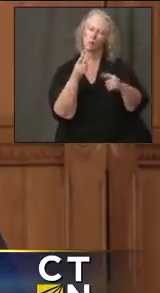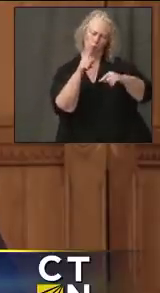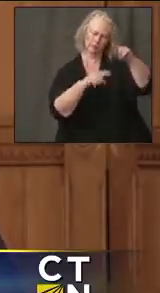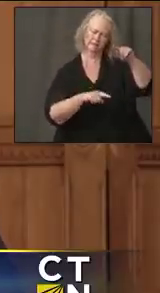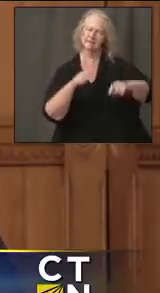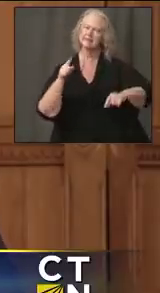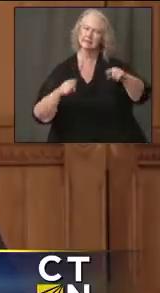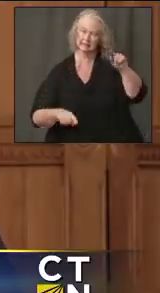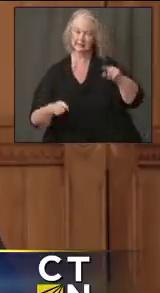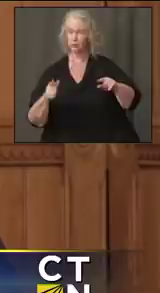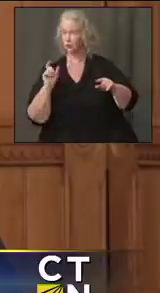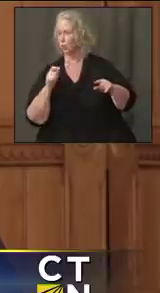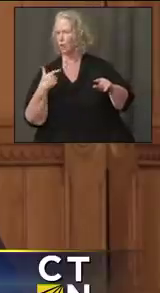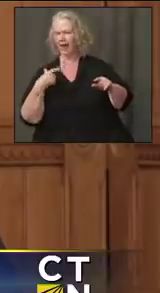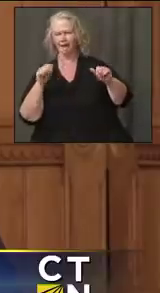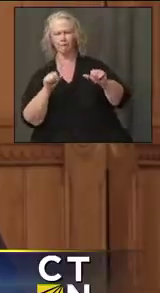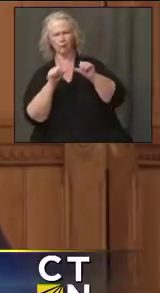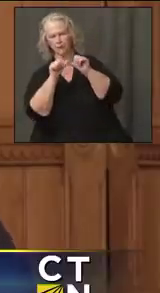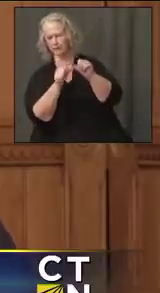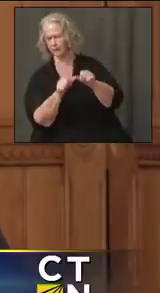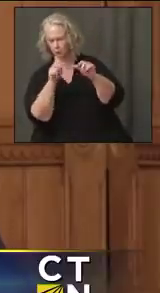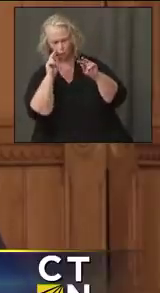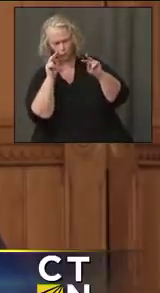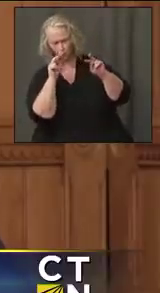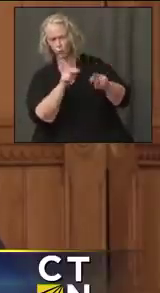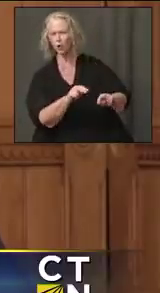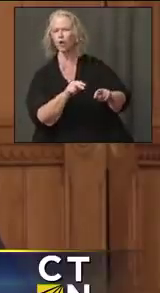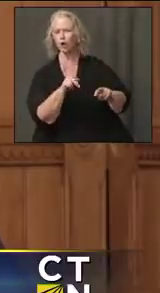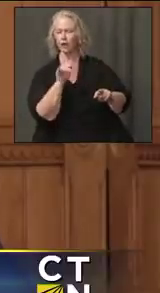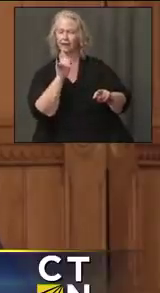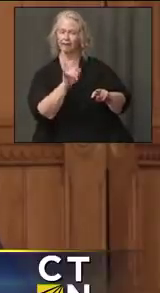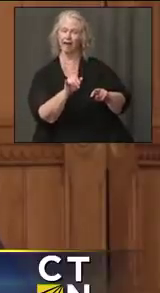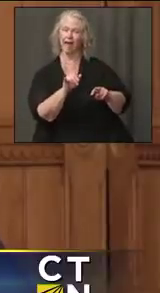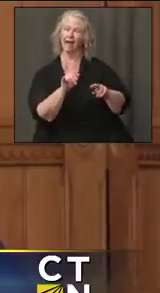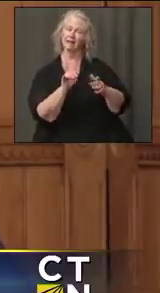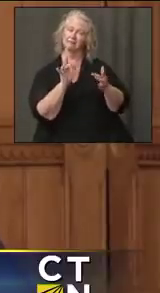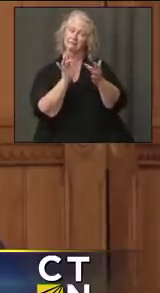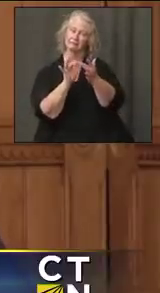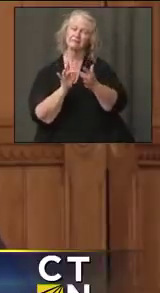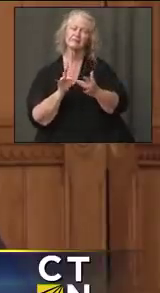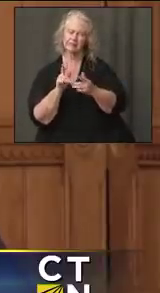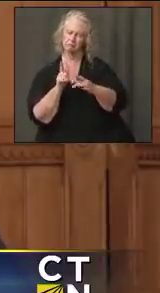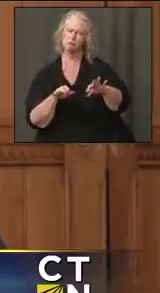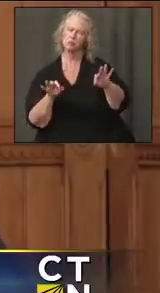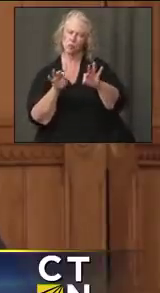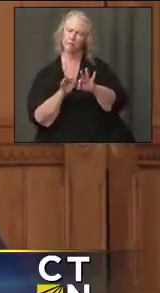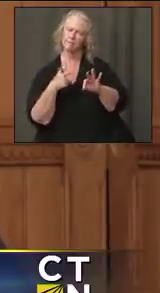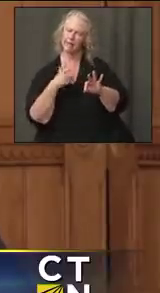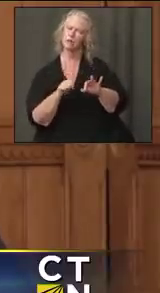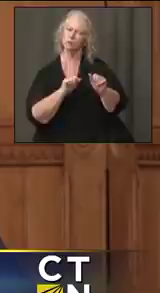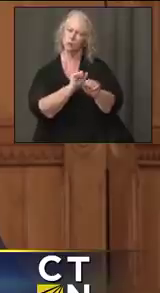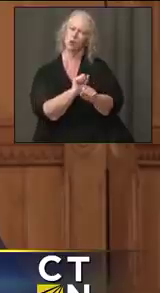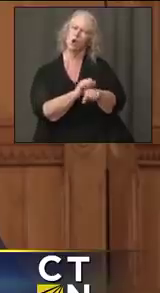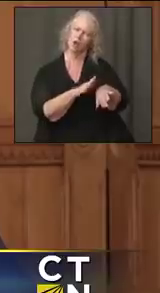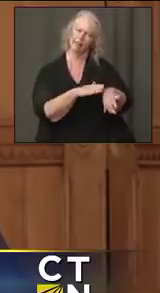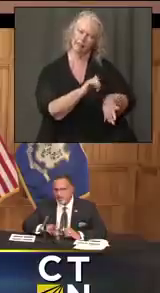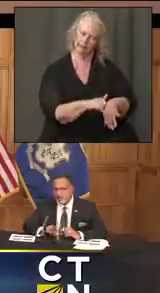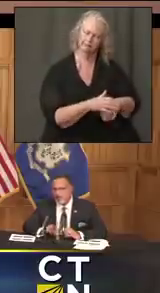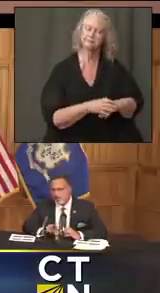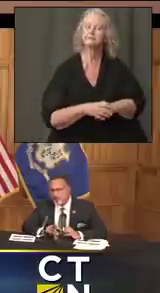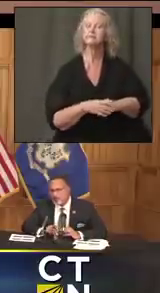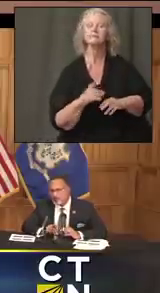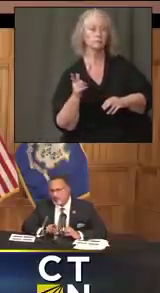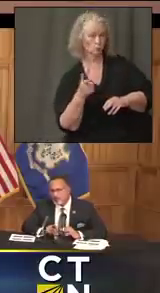require that we continue to focus on the digital divide and giving access. Are there plans to